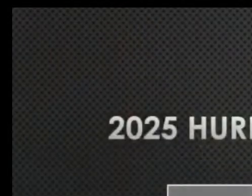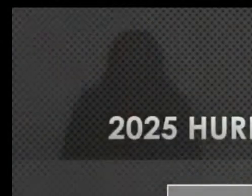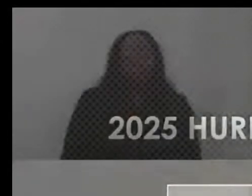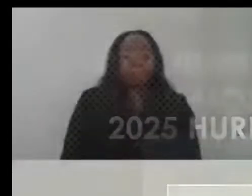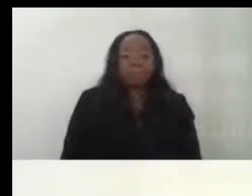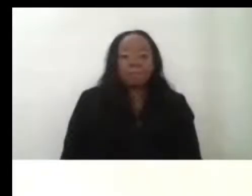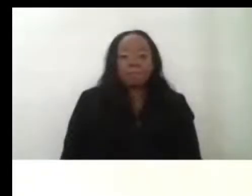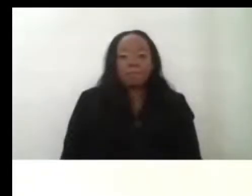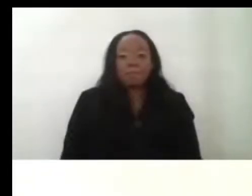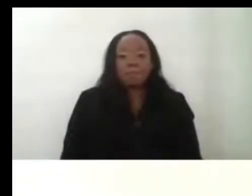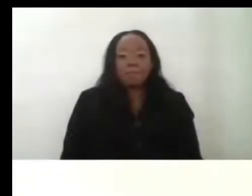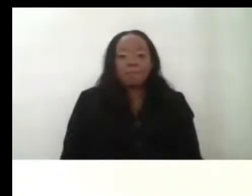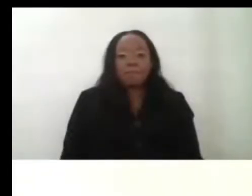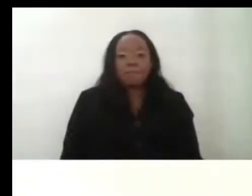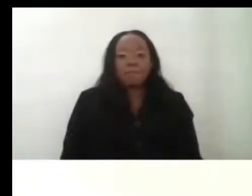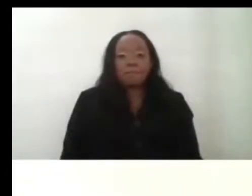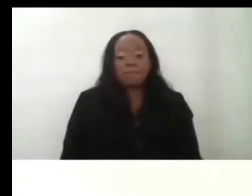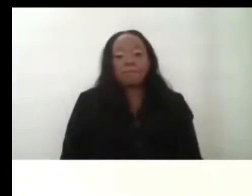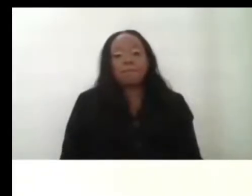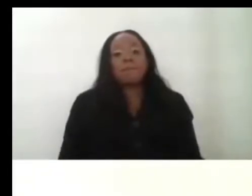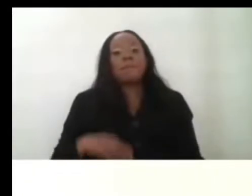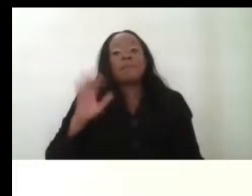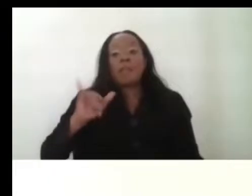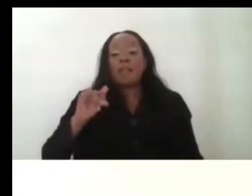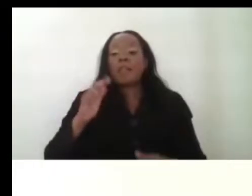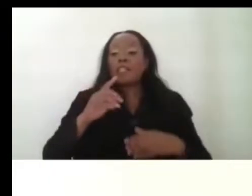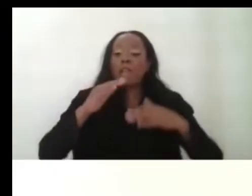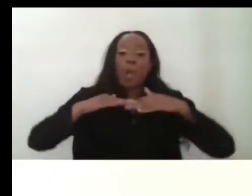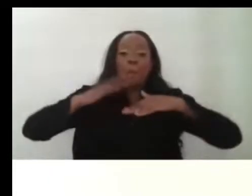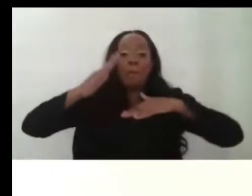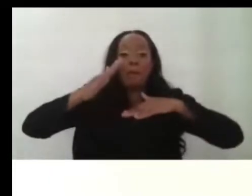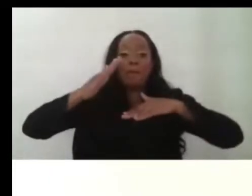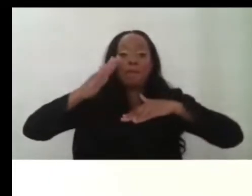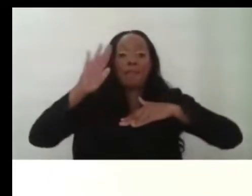Above average season, again.